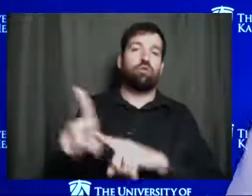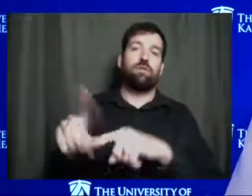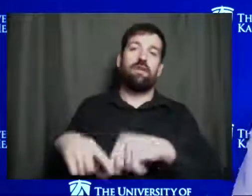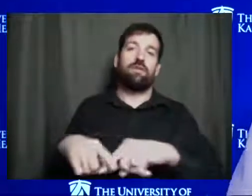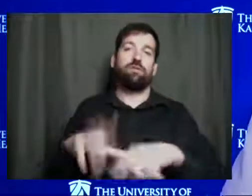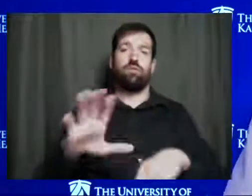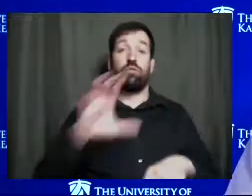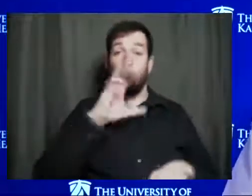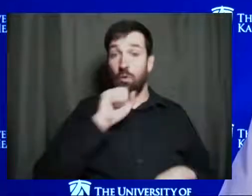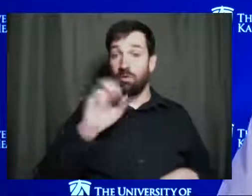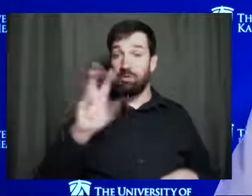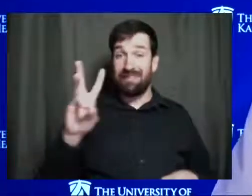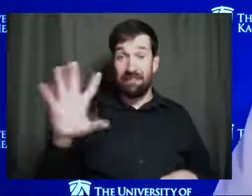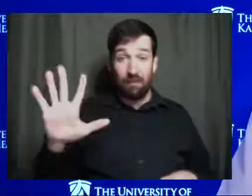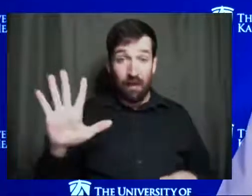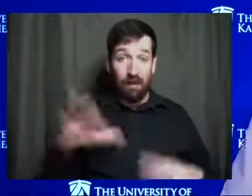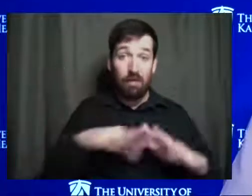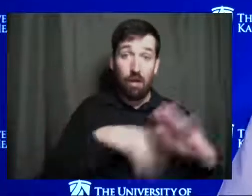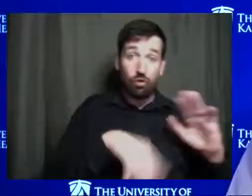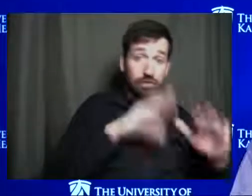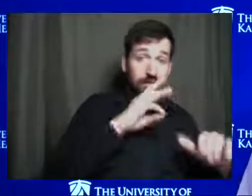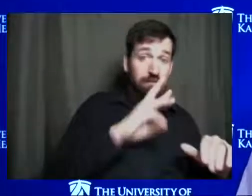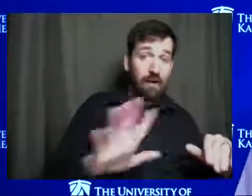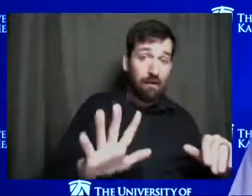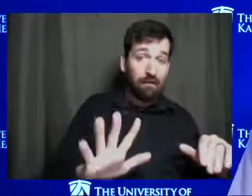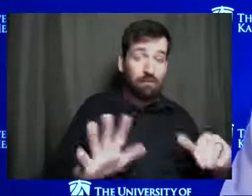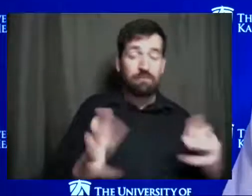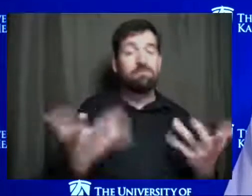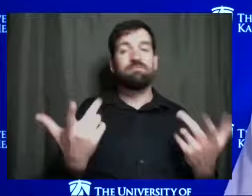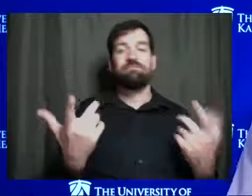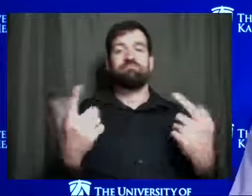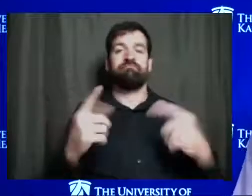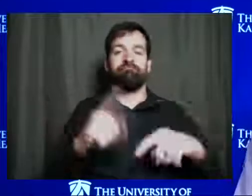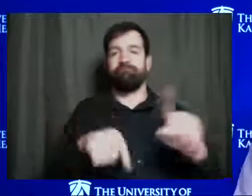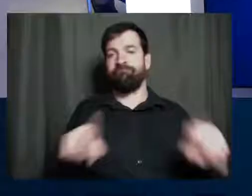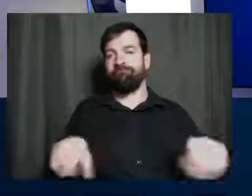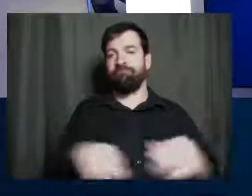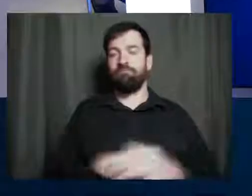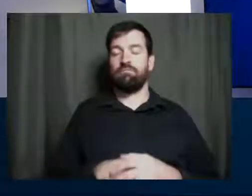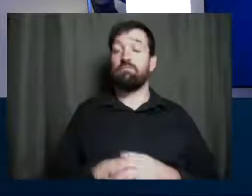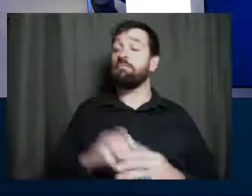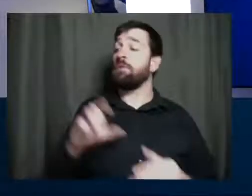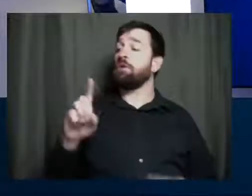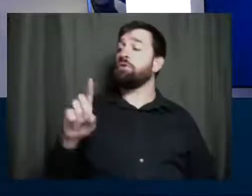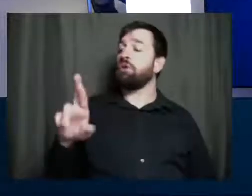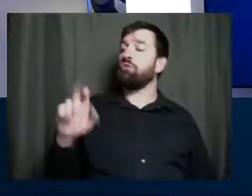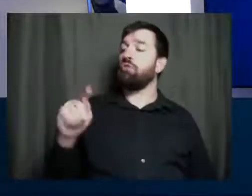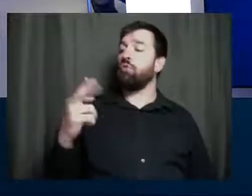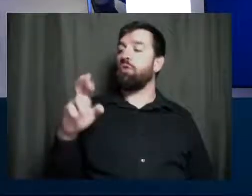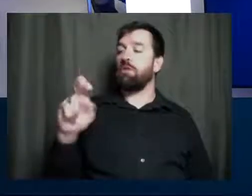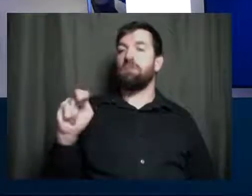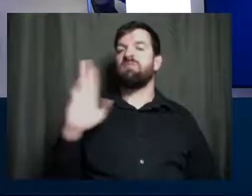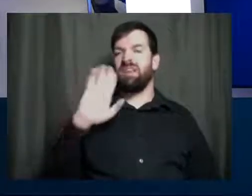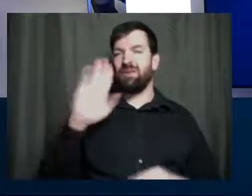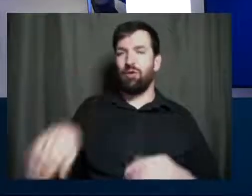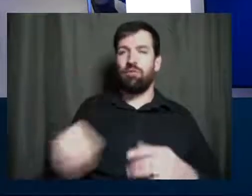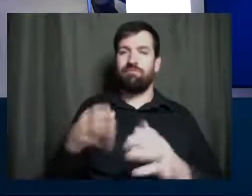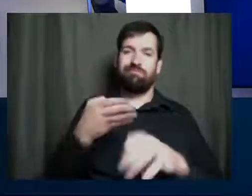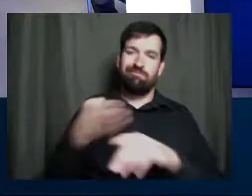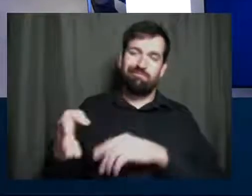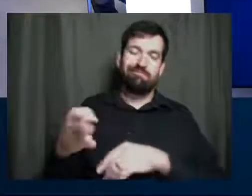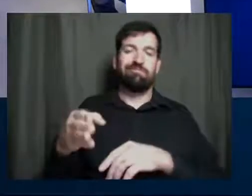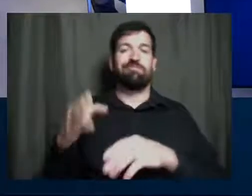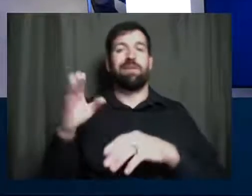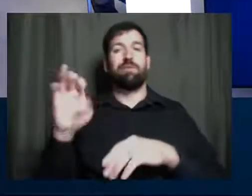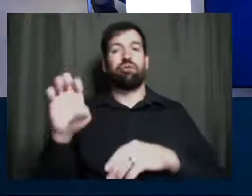and over? Are you under 65? Things of that nature. Dr. Thornton, I know you specialize in toxicology, but also emergency medicine. What are